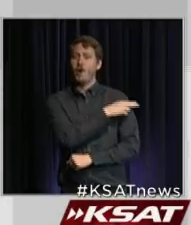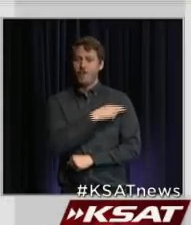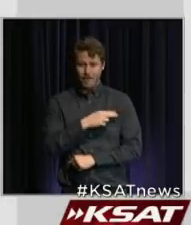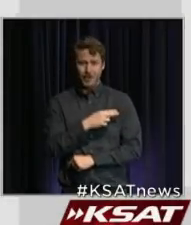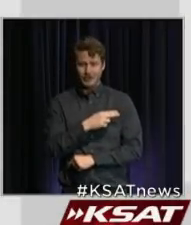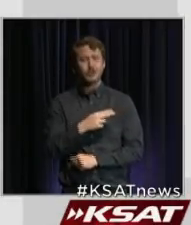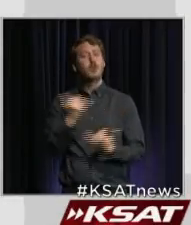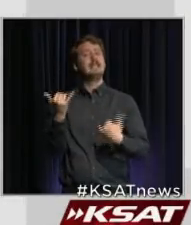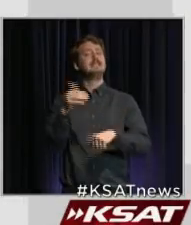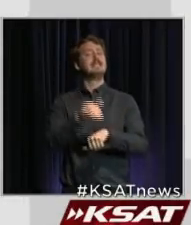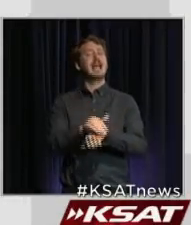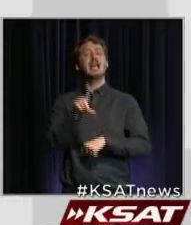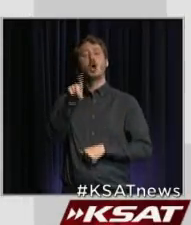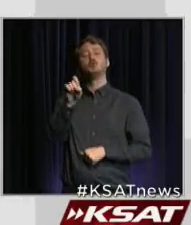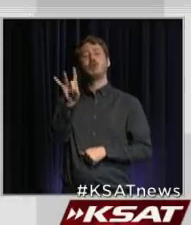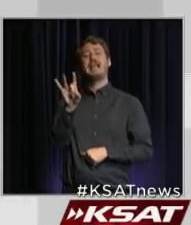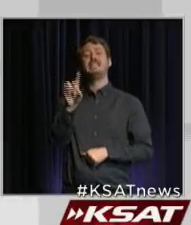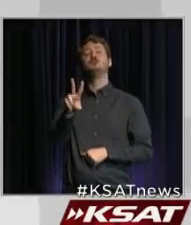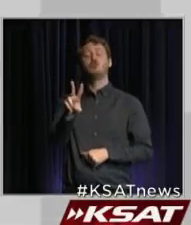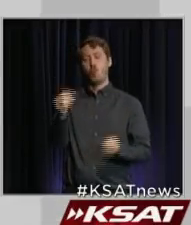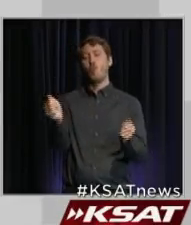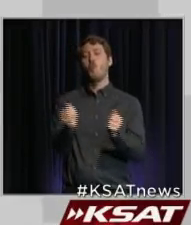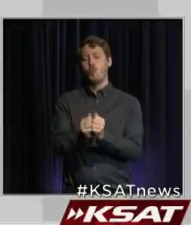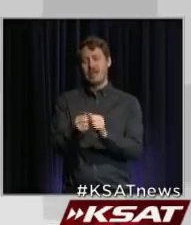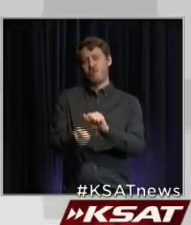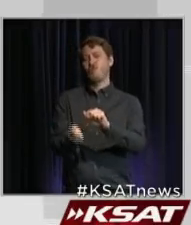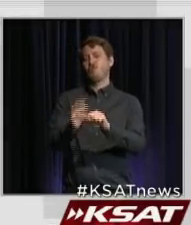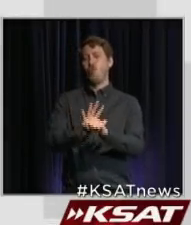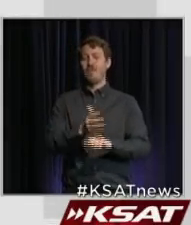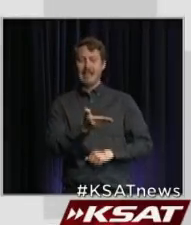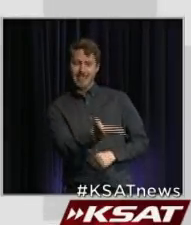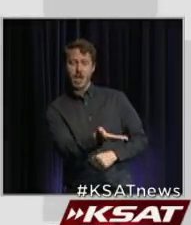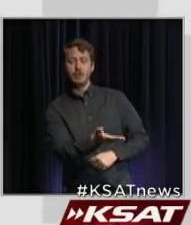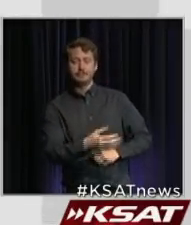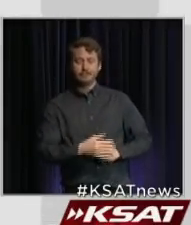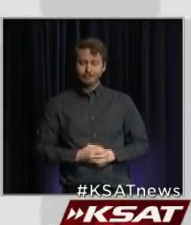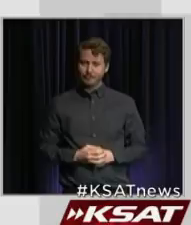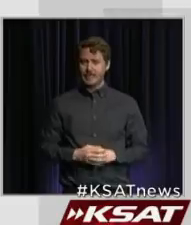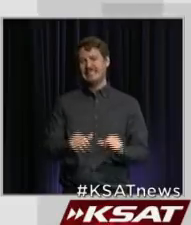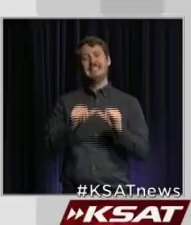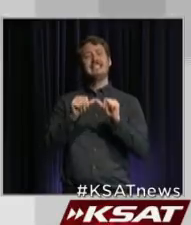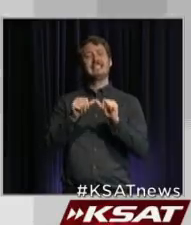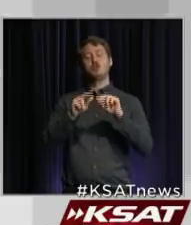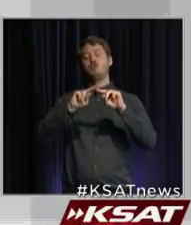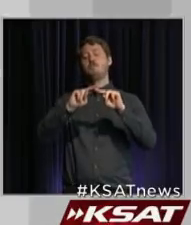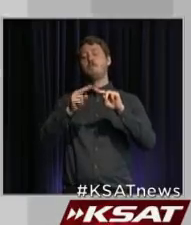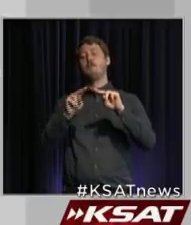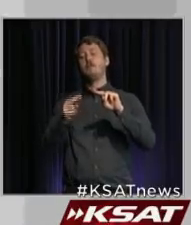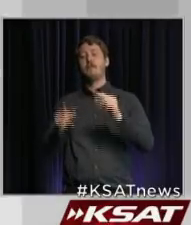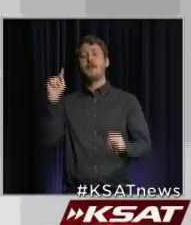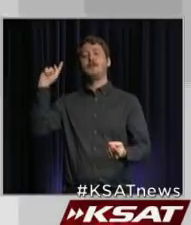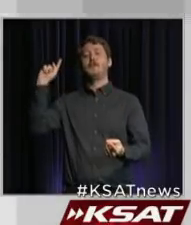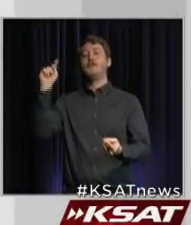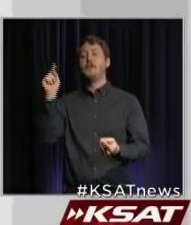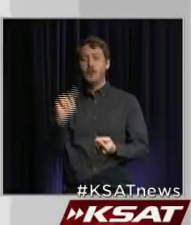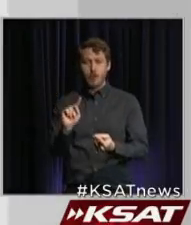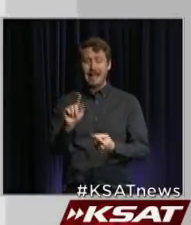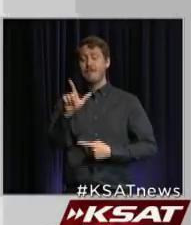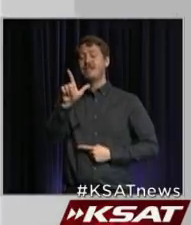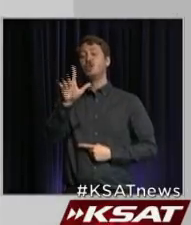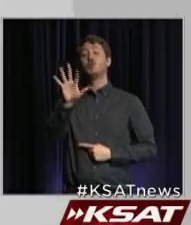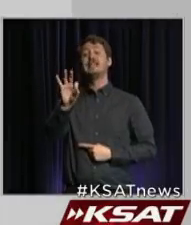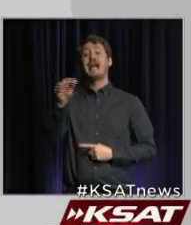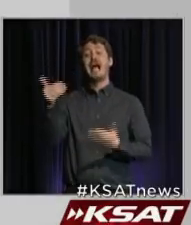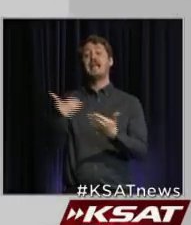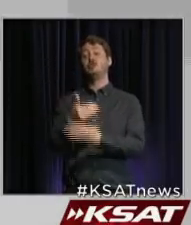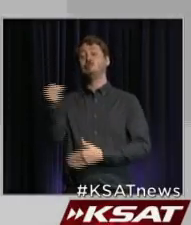reporting 182 patients with COVID-19 in local hospitals. That continues the downward trend. There are 29 new admissions in the last